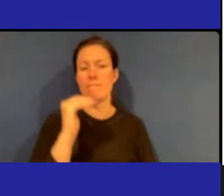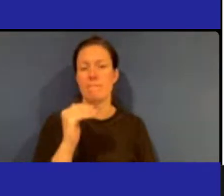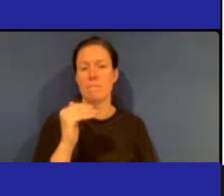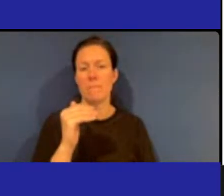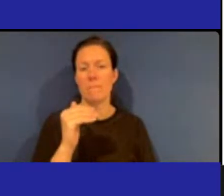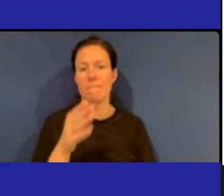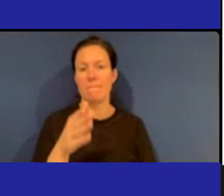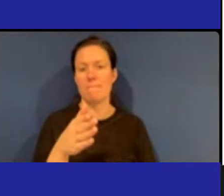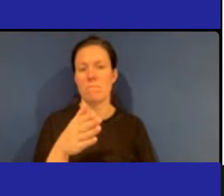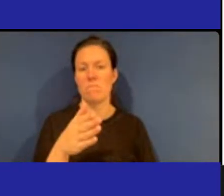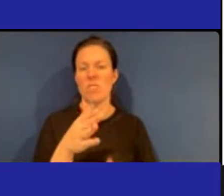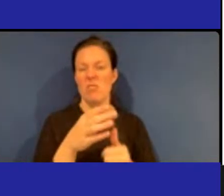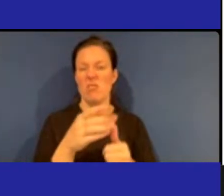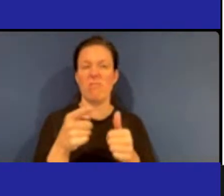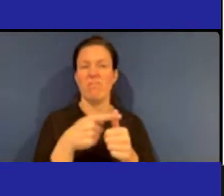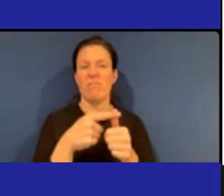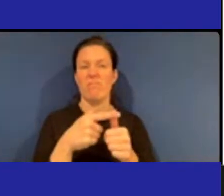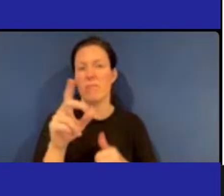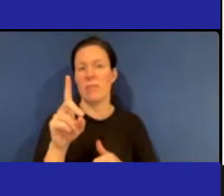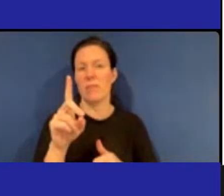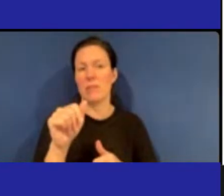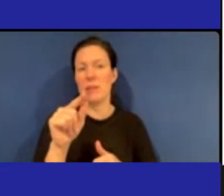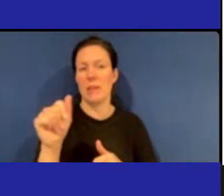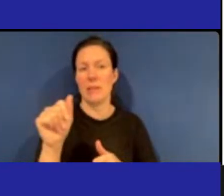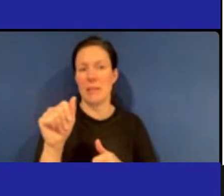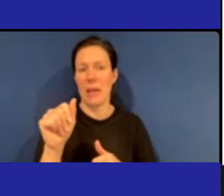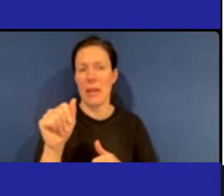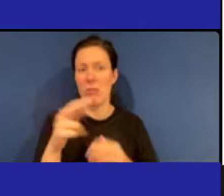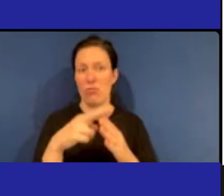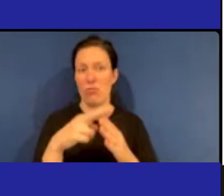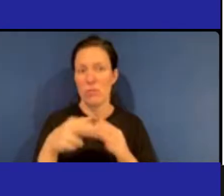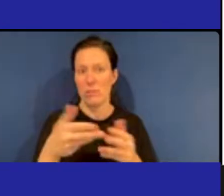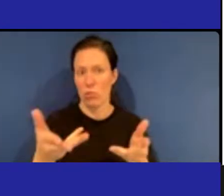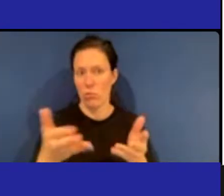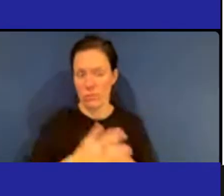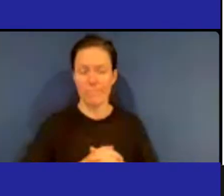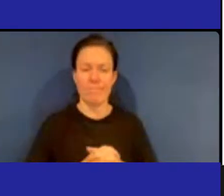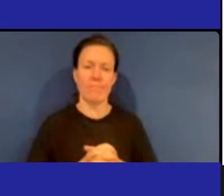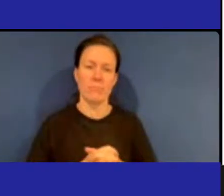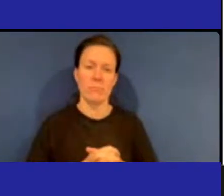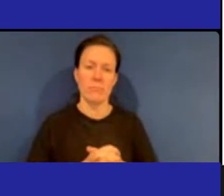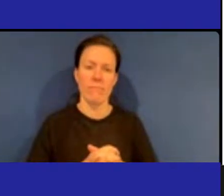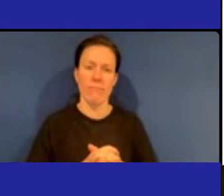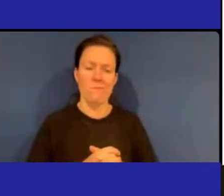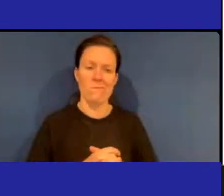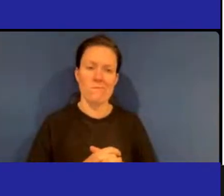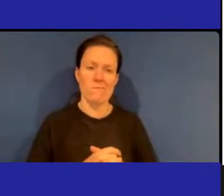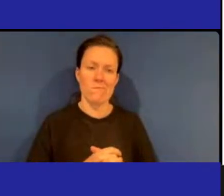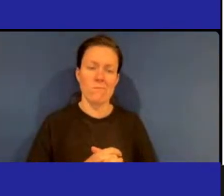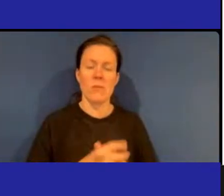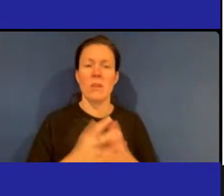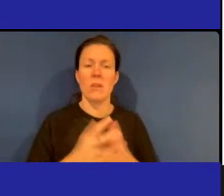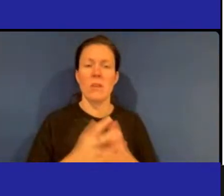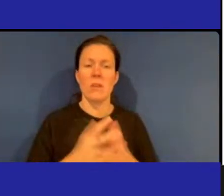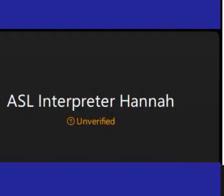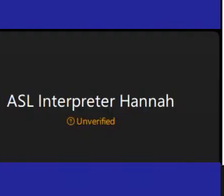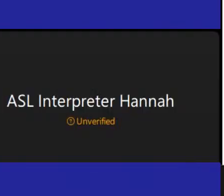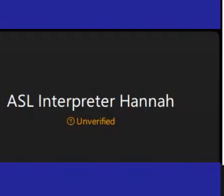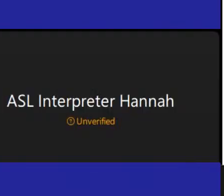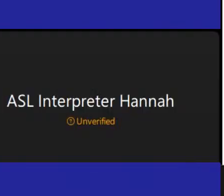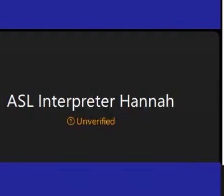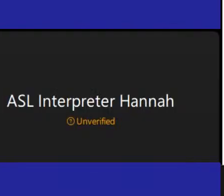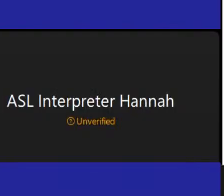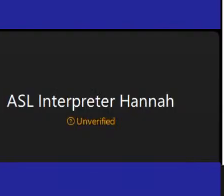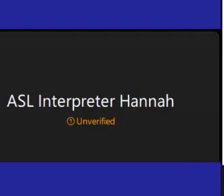on the transplant navigator. So for this, we are really looking again just at kidney transplant.